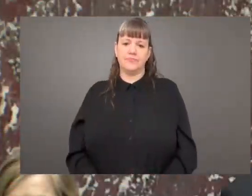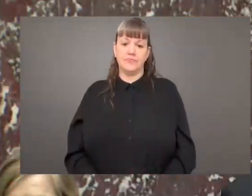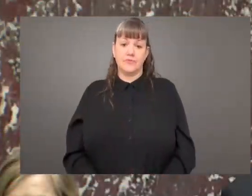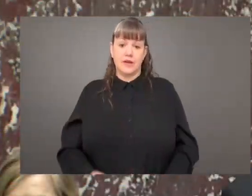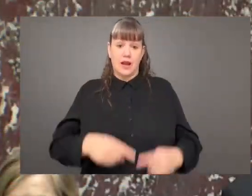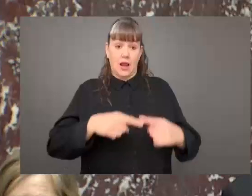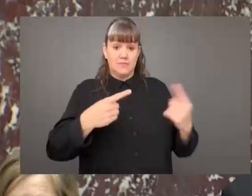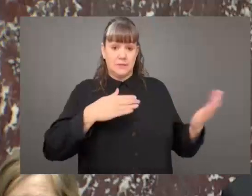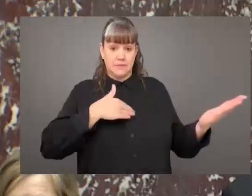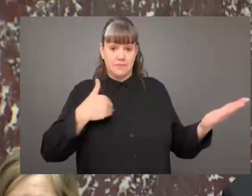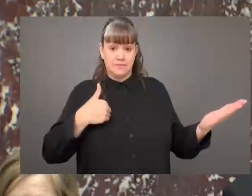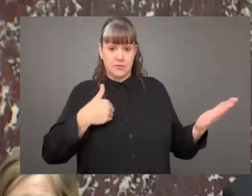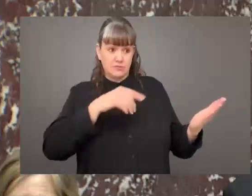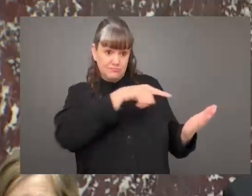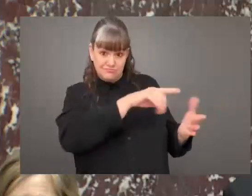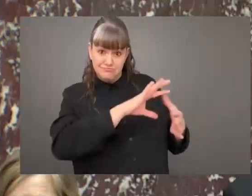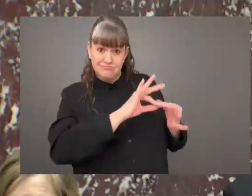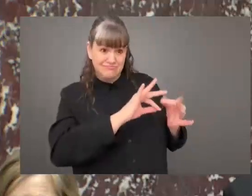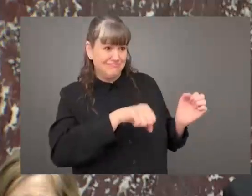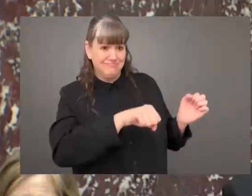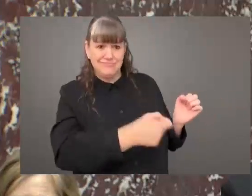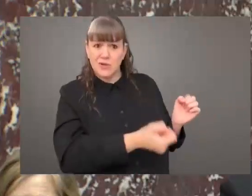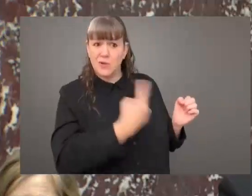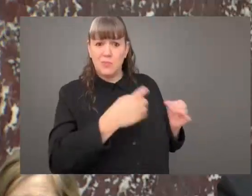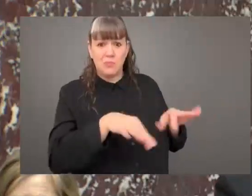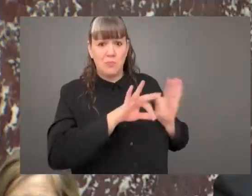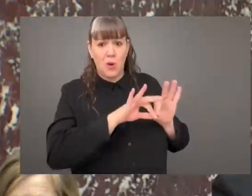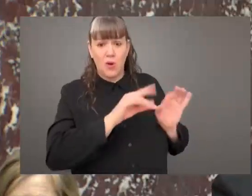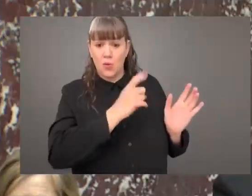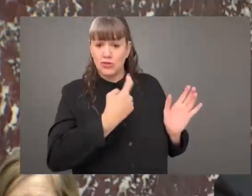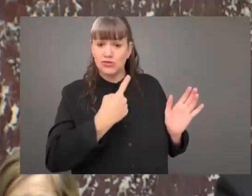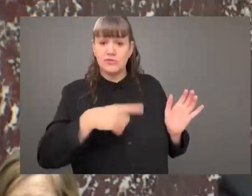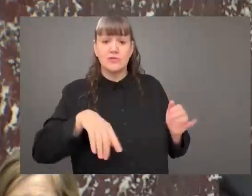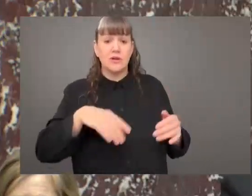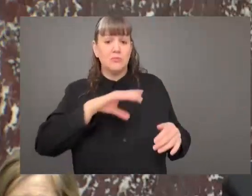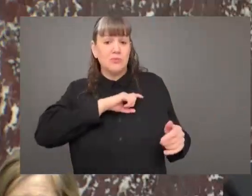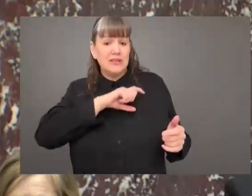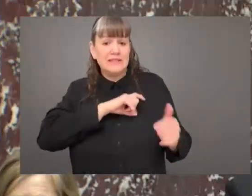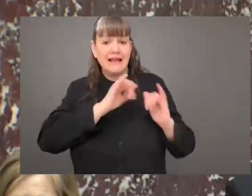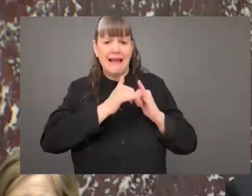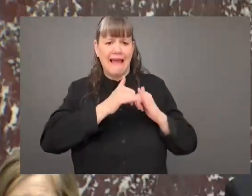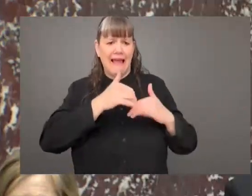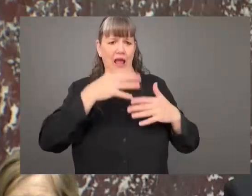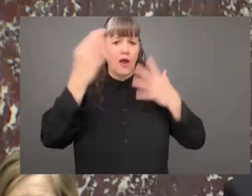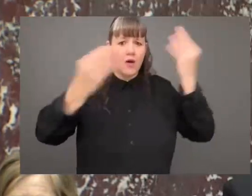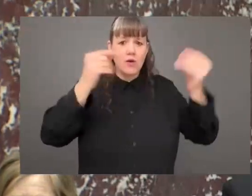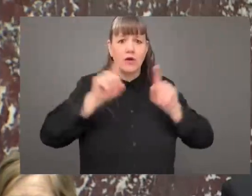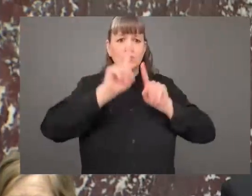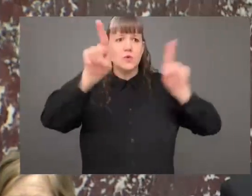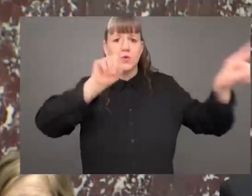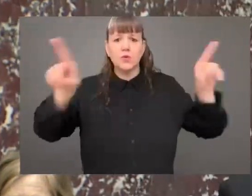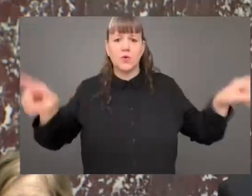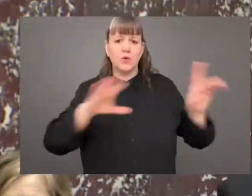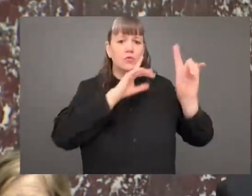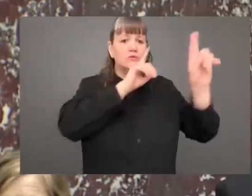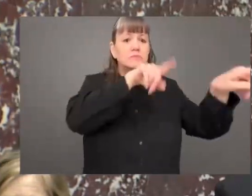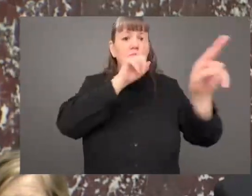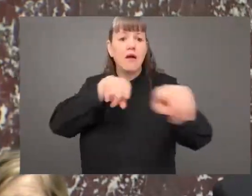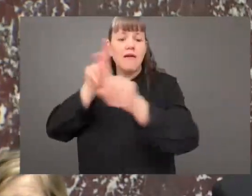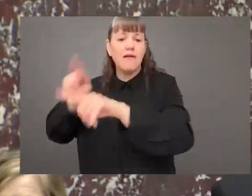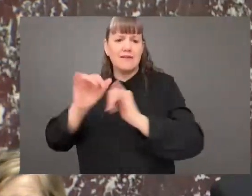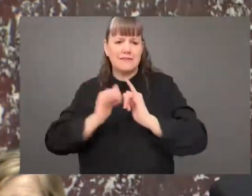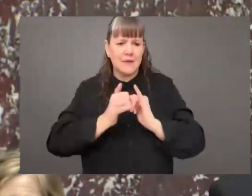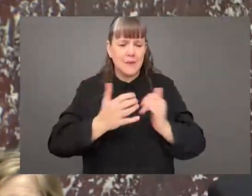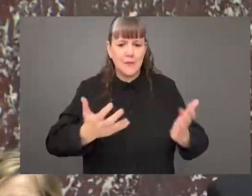this province. On the Committee to Reform the Police Act, one of the things we looked at was various